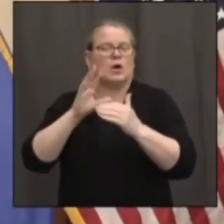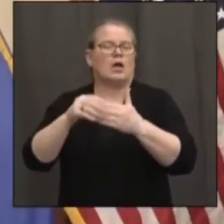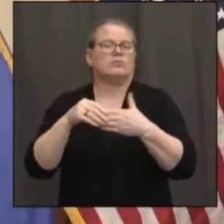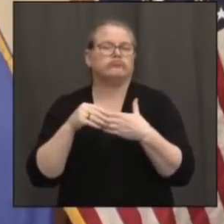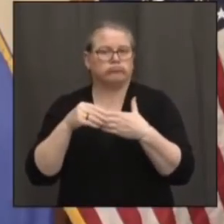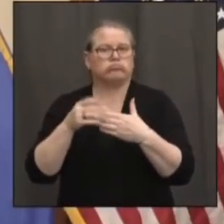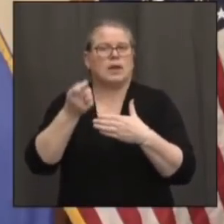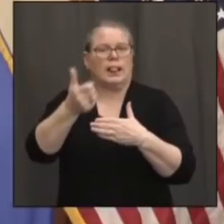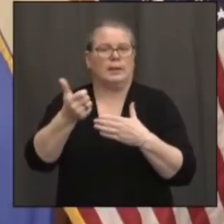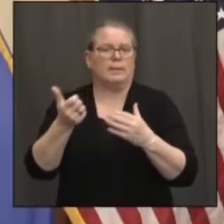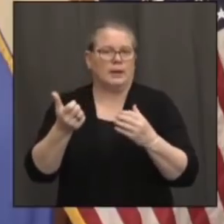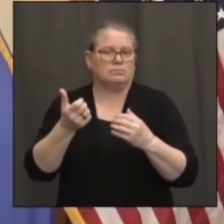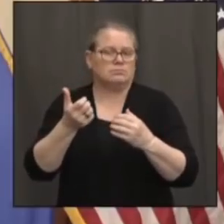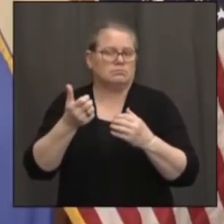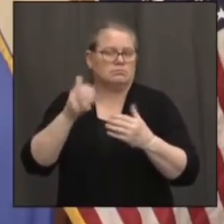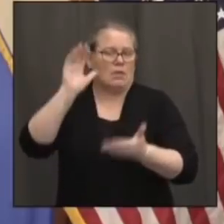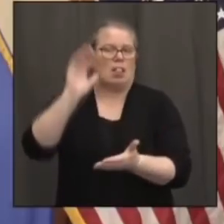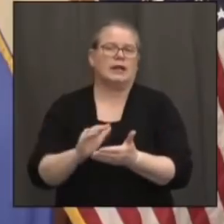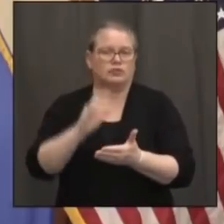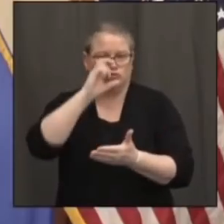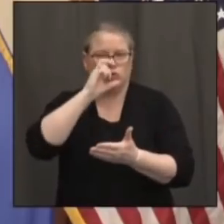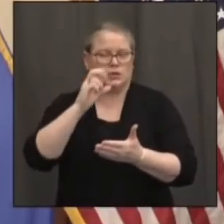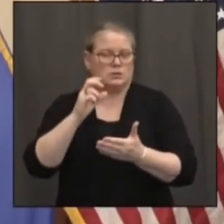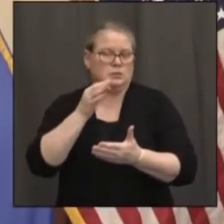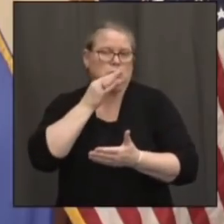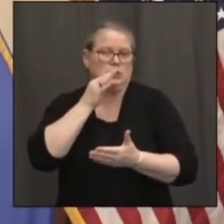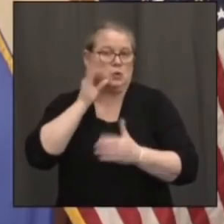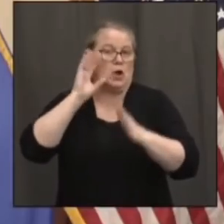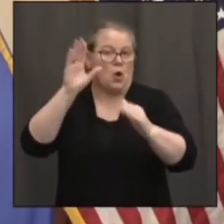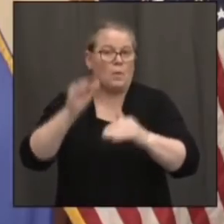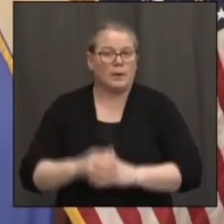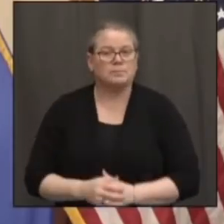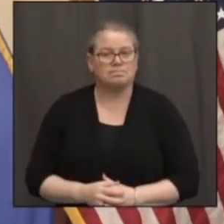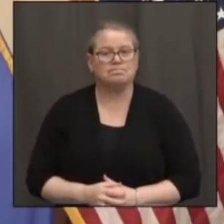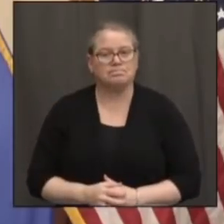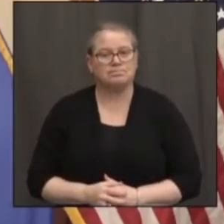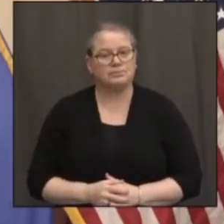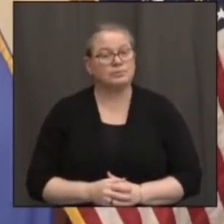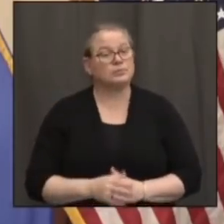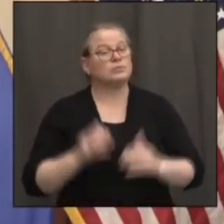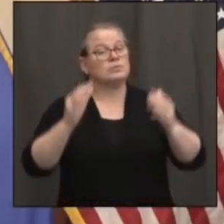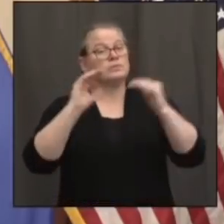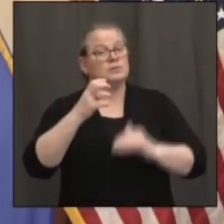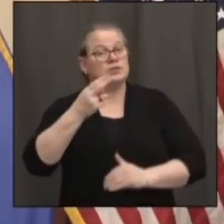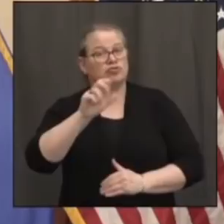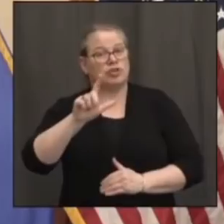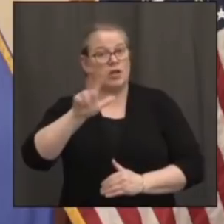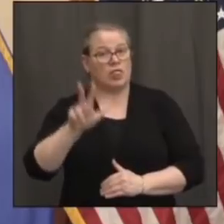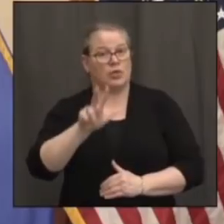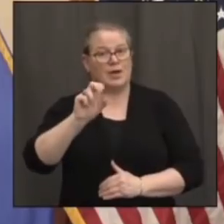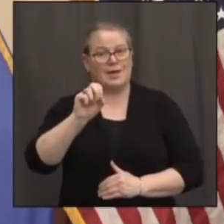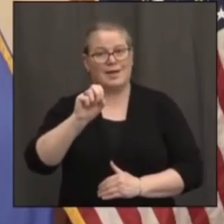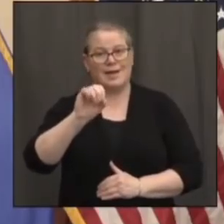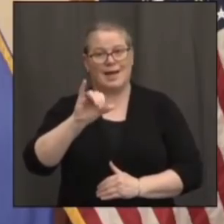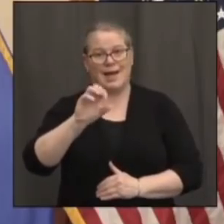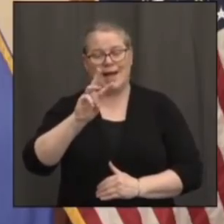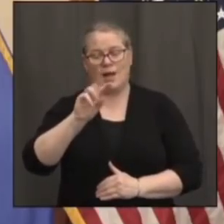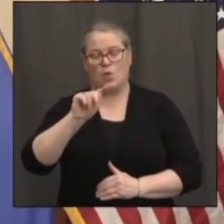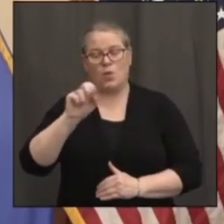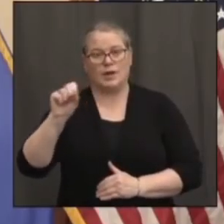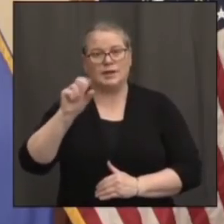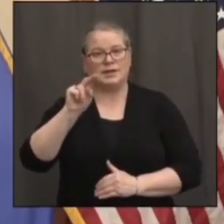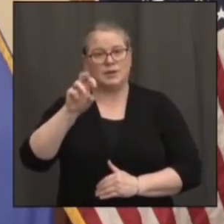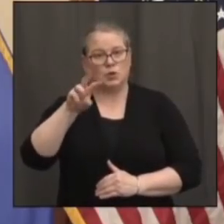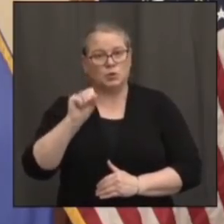Channel 3 Eyewitness News. Yes, Governor, the state is committed to the age-based rollout, and